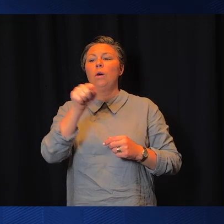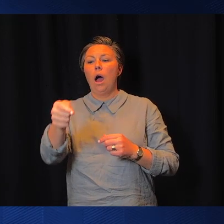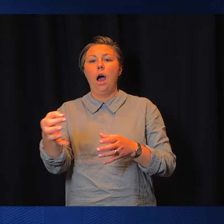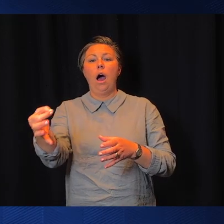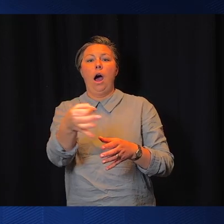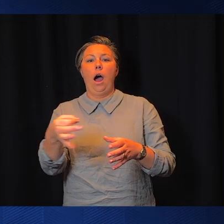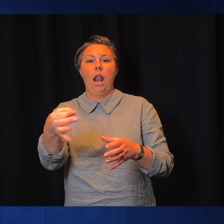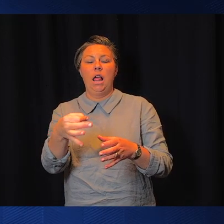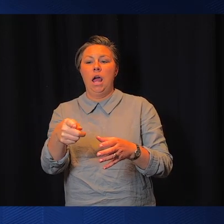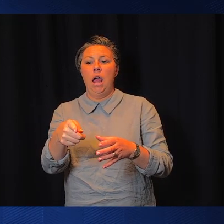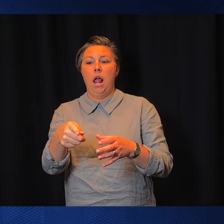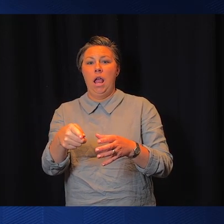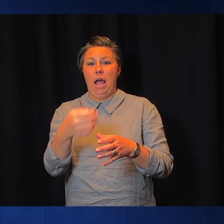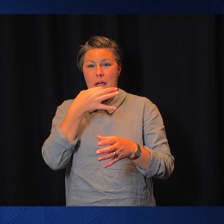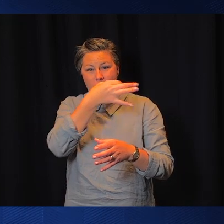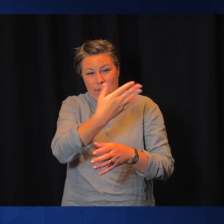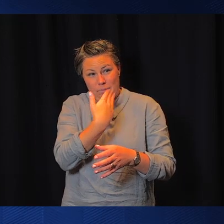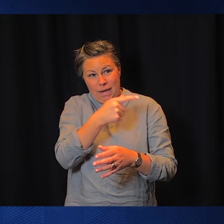conversation, and these are among women.